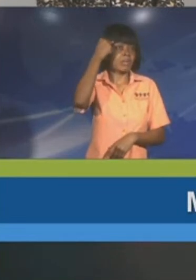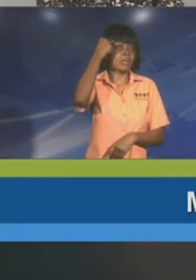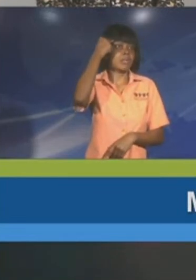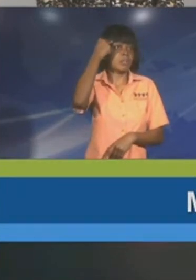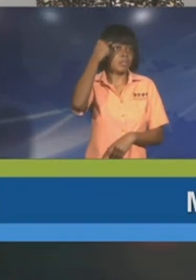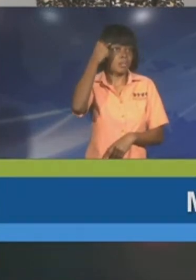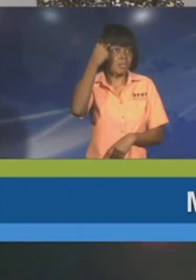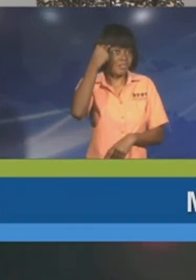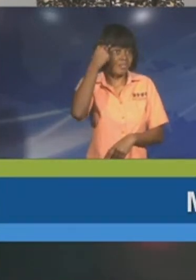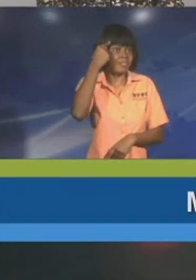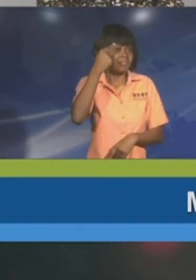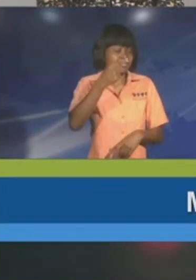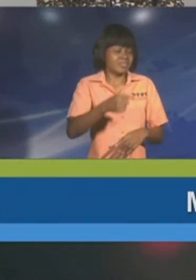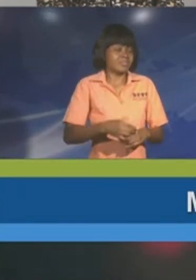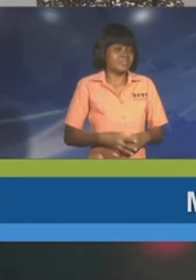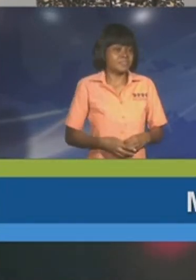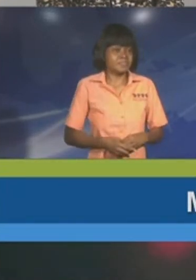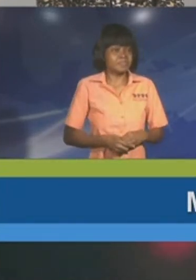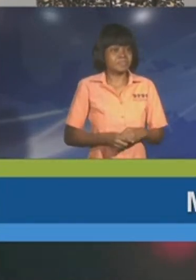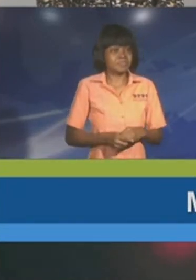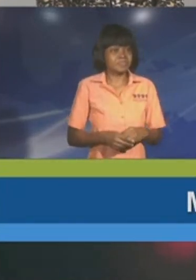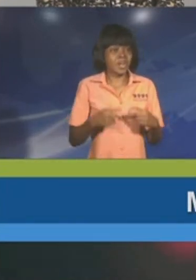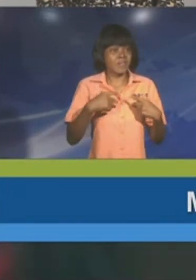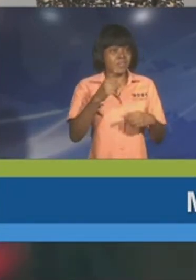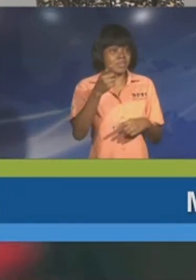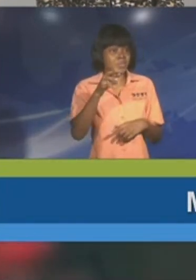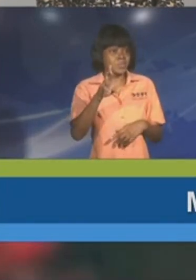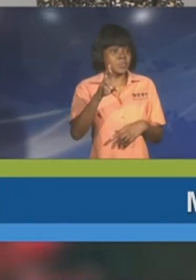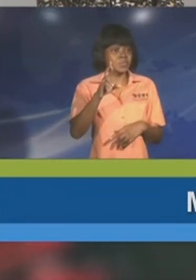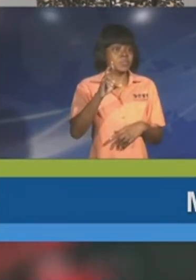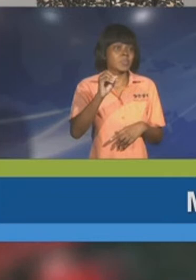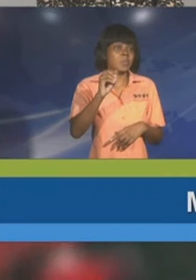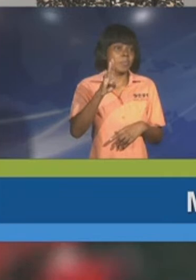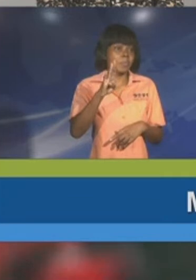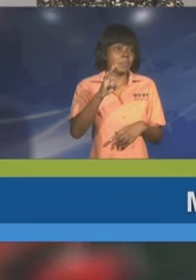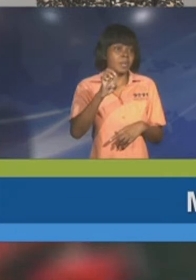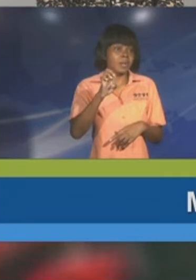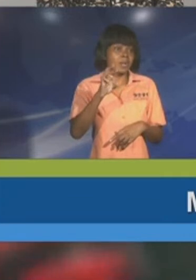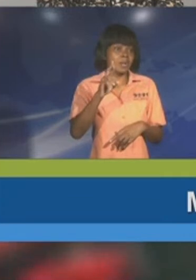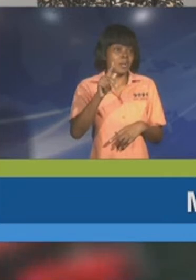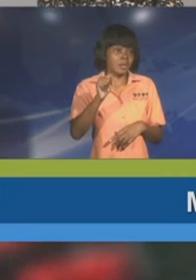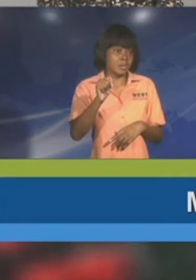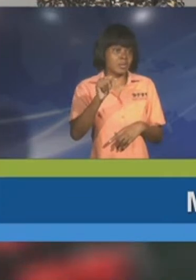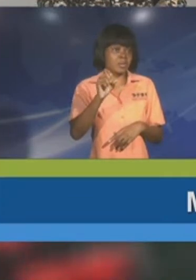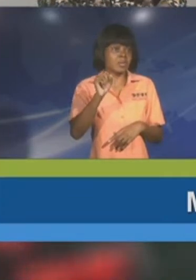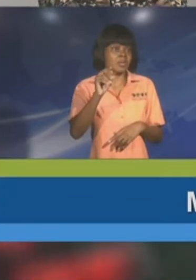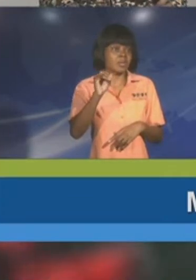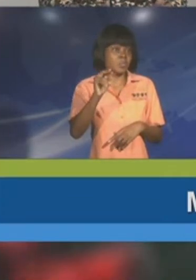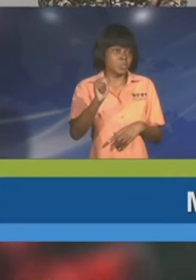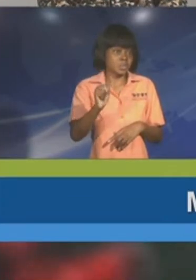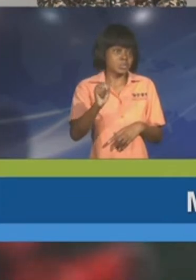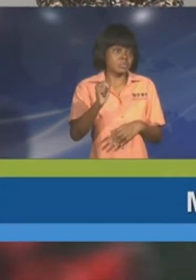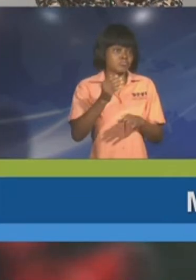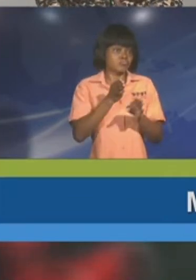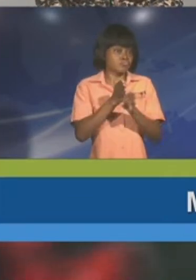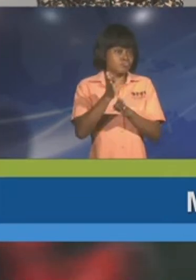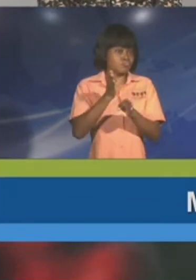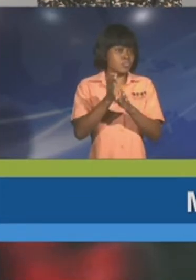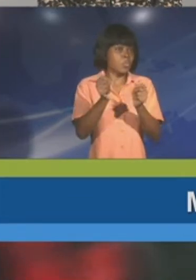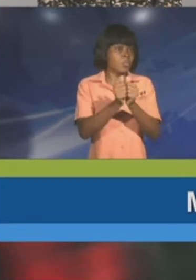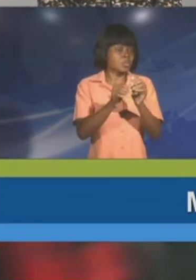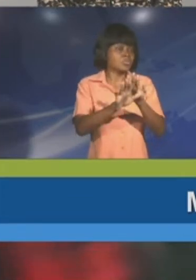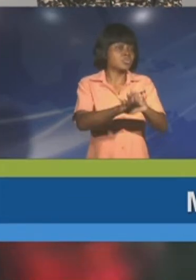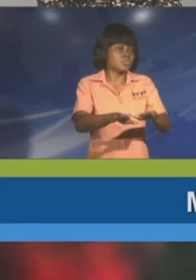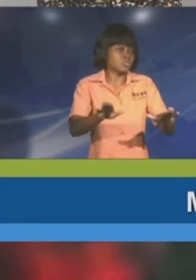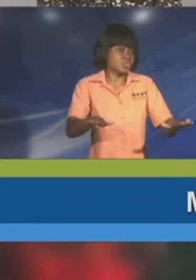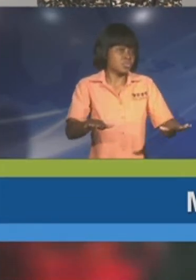have Dr. Paula Robertson, who is one of our specialists with regards to pediatric emergency and neurology and epilepsy